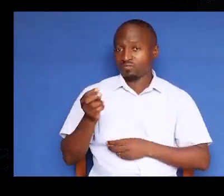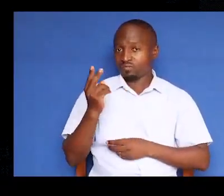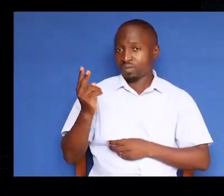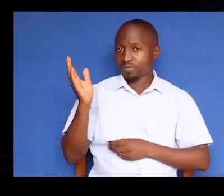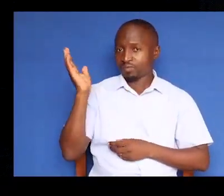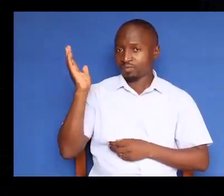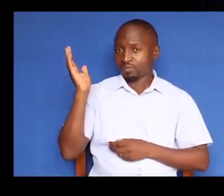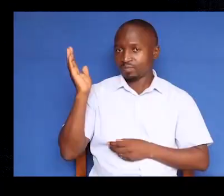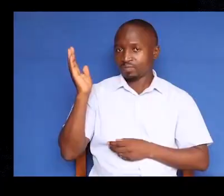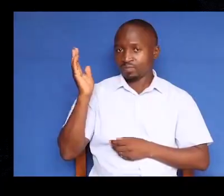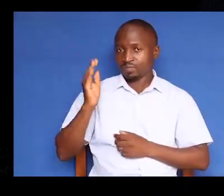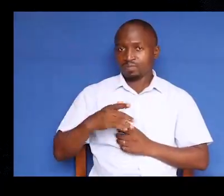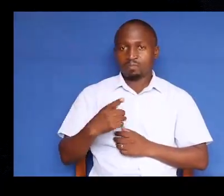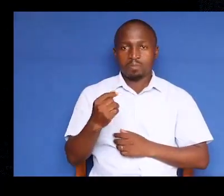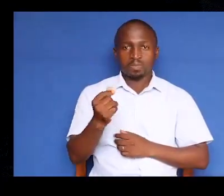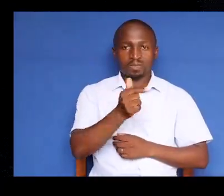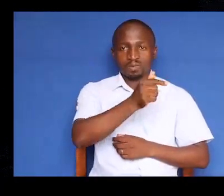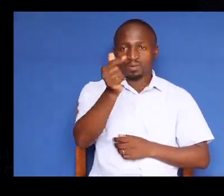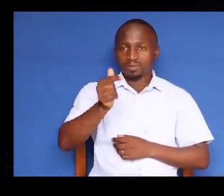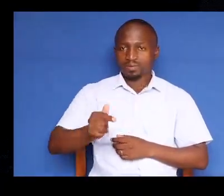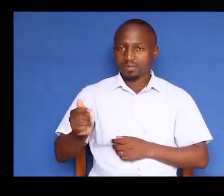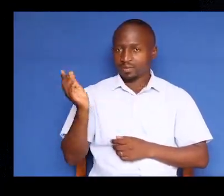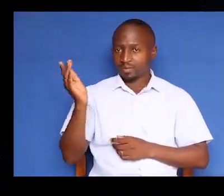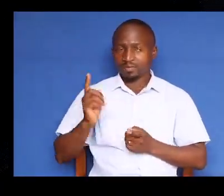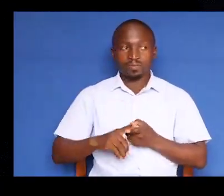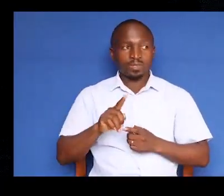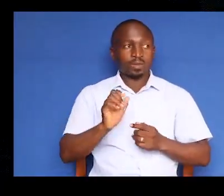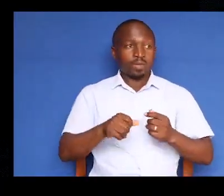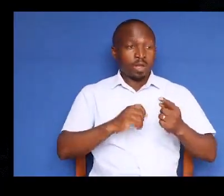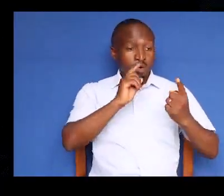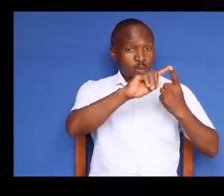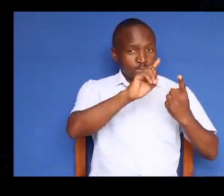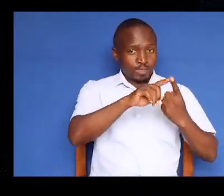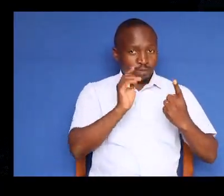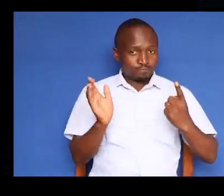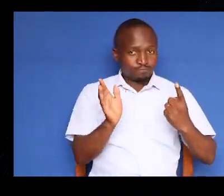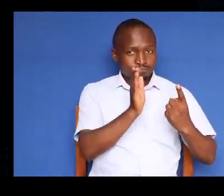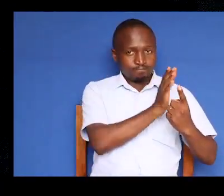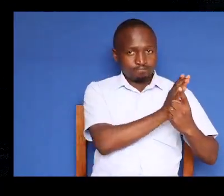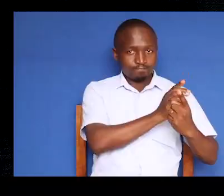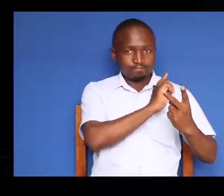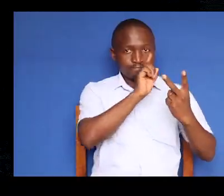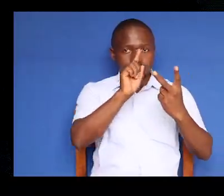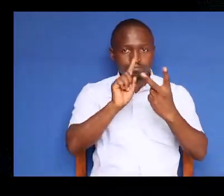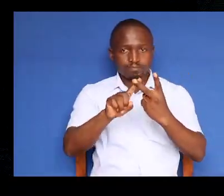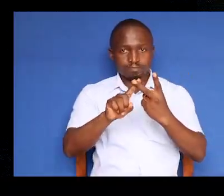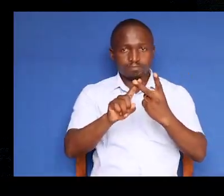2,000 Tanzania shillings. This is the first. Second,